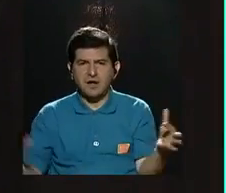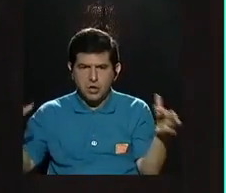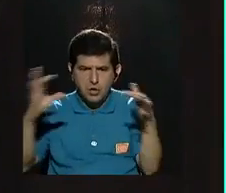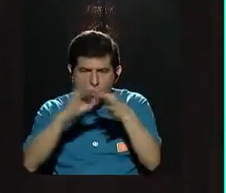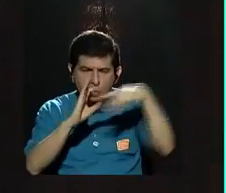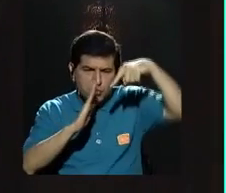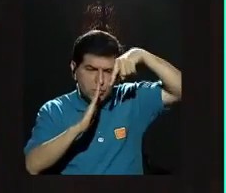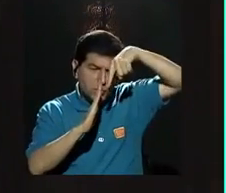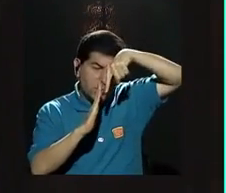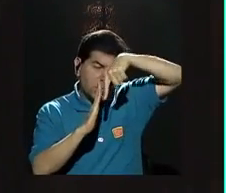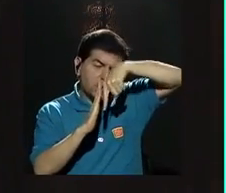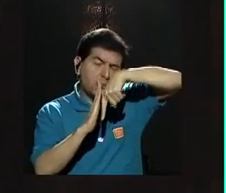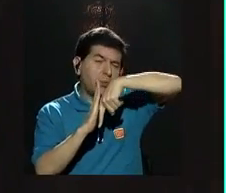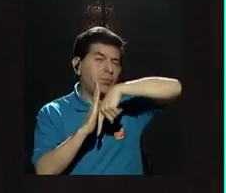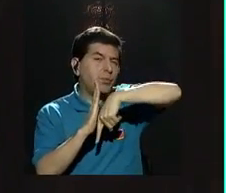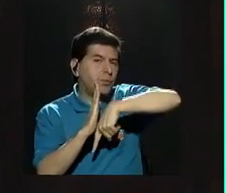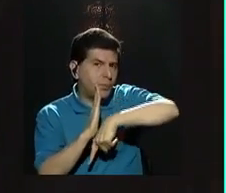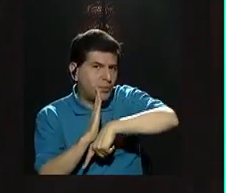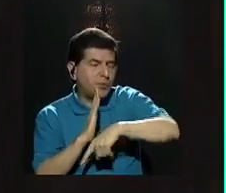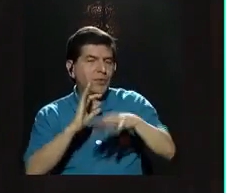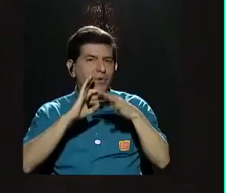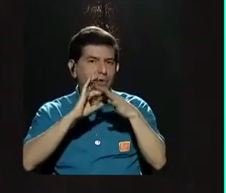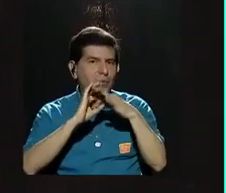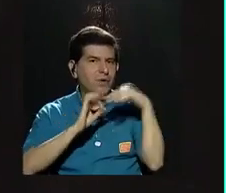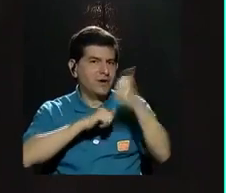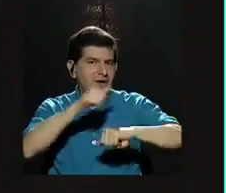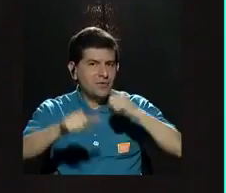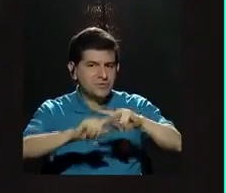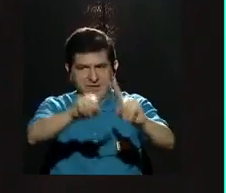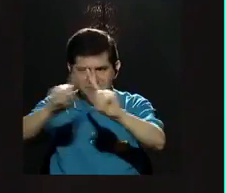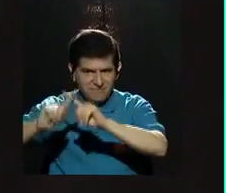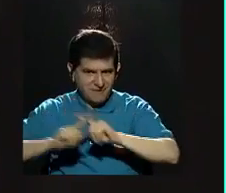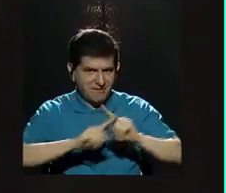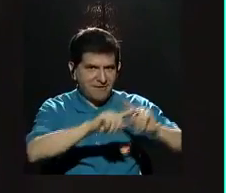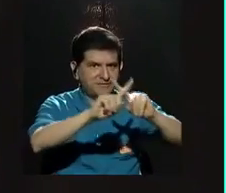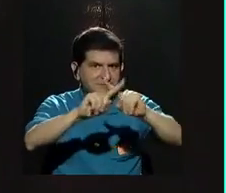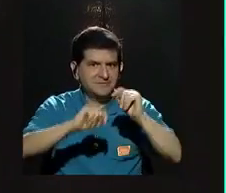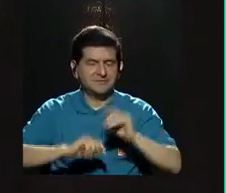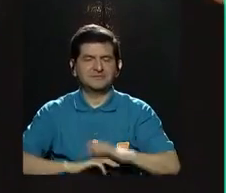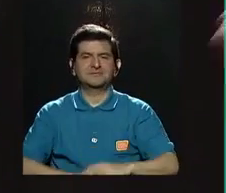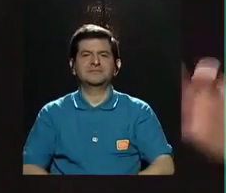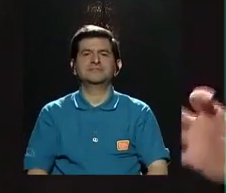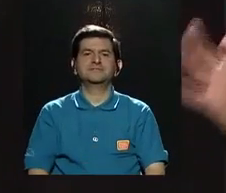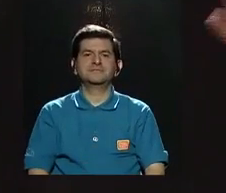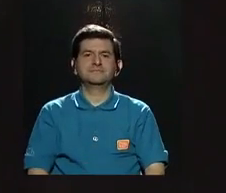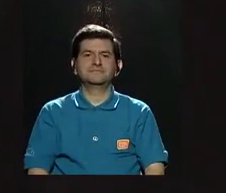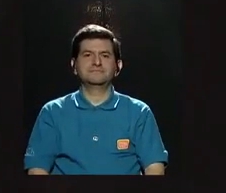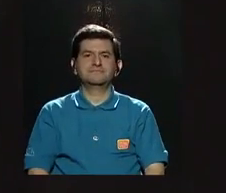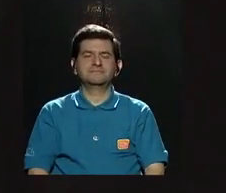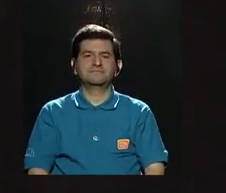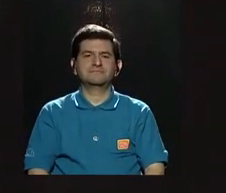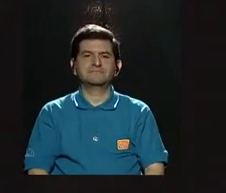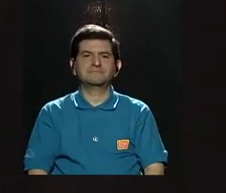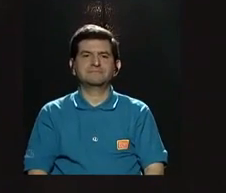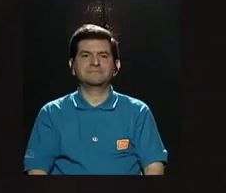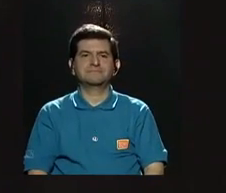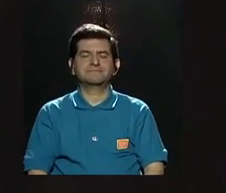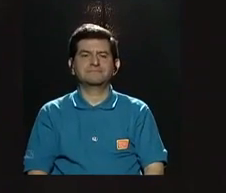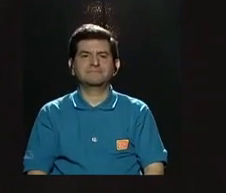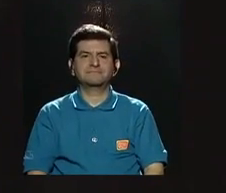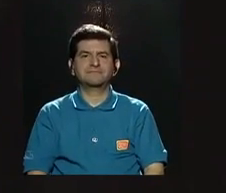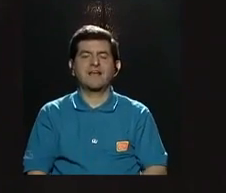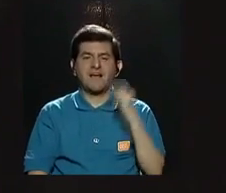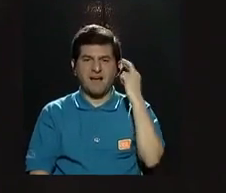that link these struggles. Given the demagoguery emanating from our